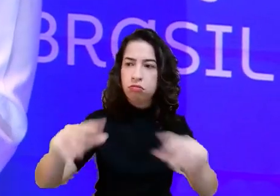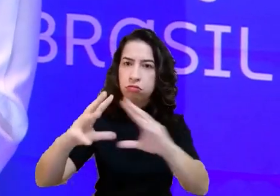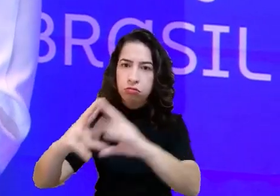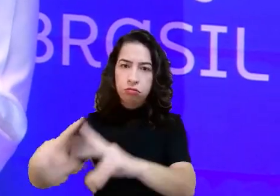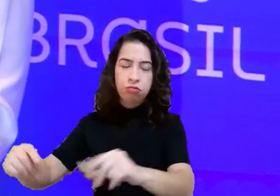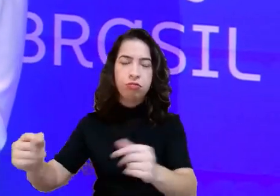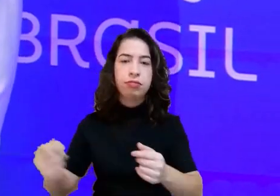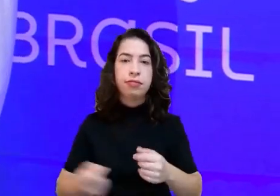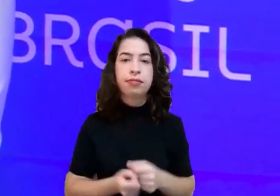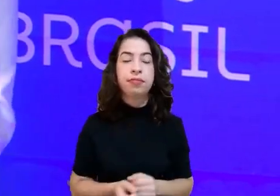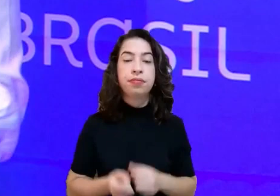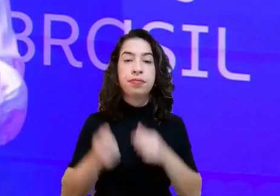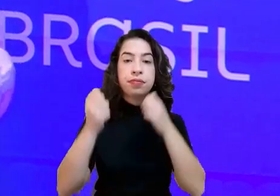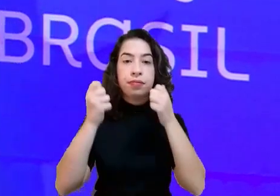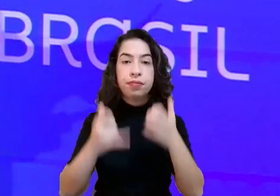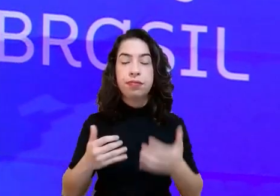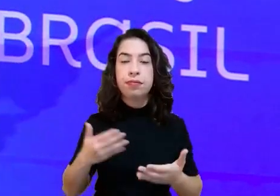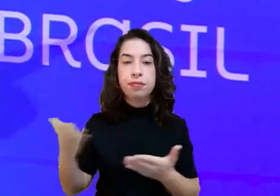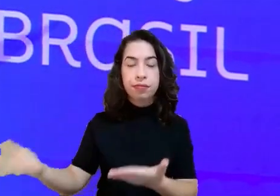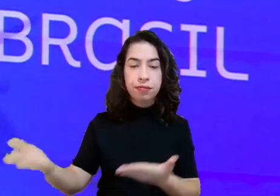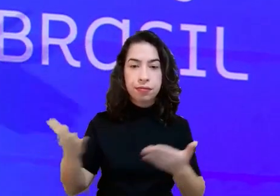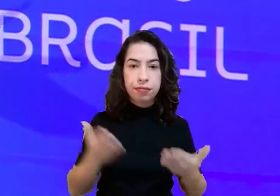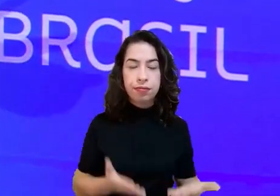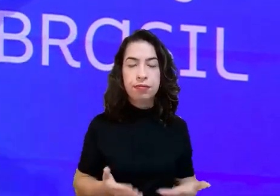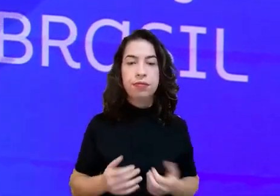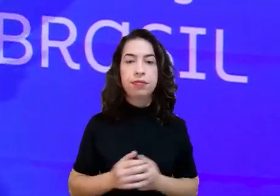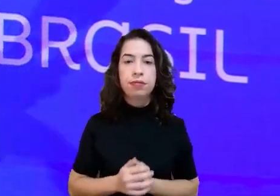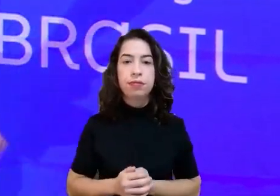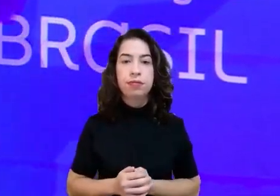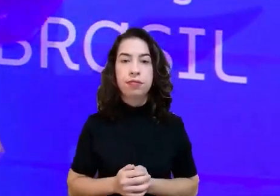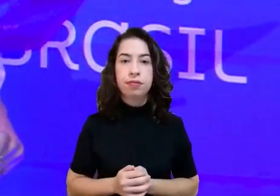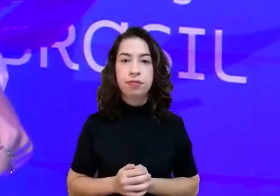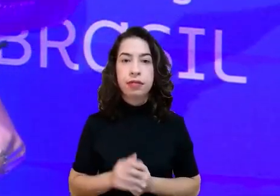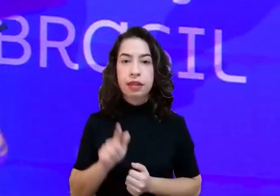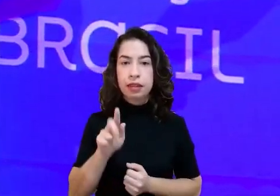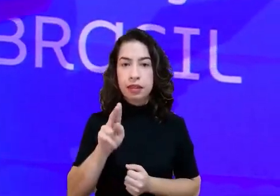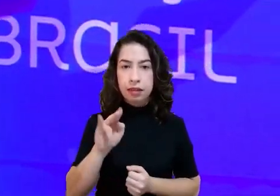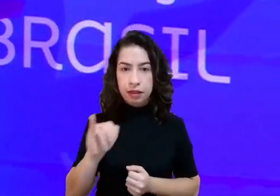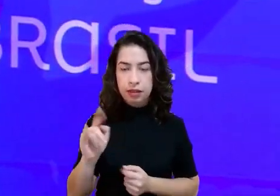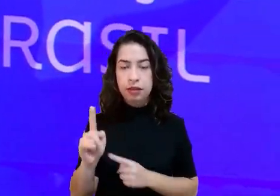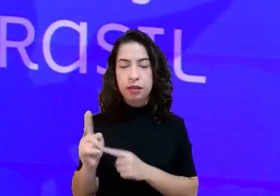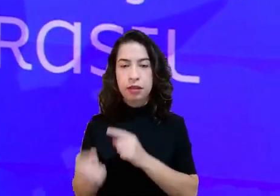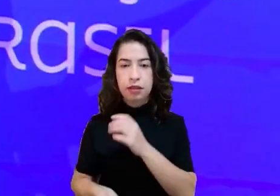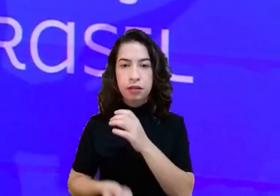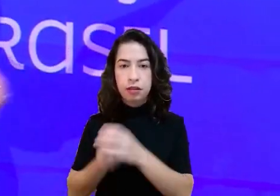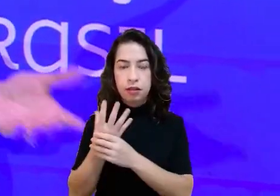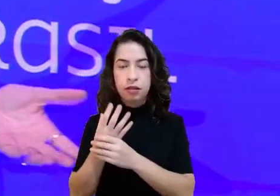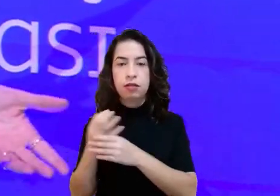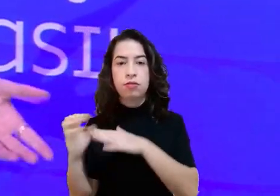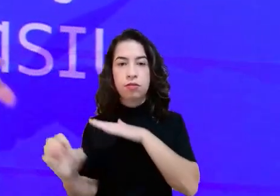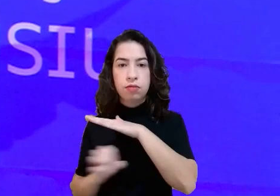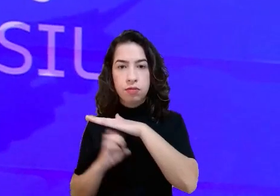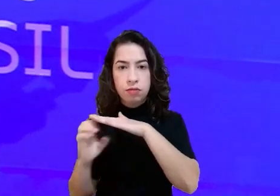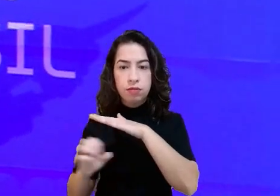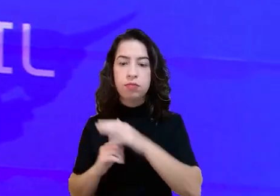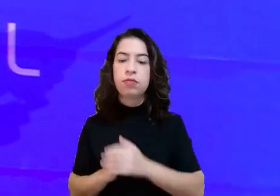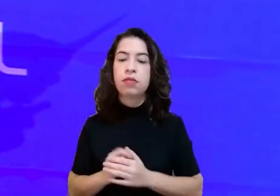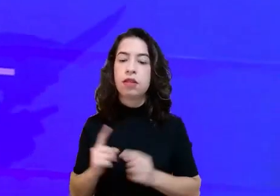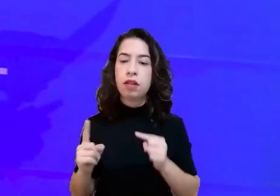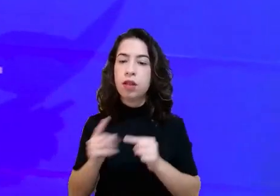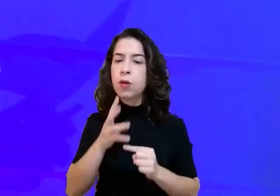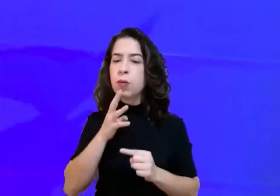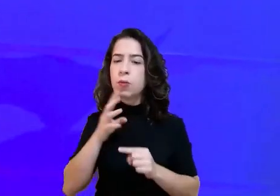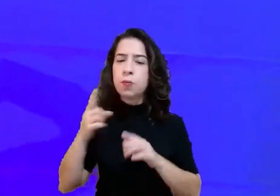little about all that, let's call our guests. We are going to have Guy Perlmutter, who is the founder of Grids Capital, and